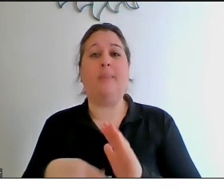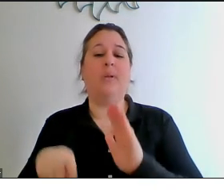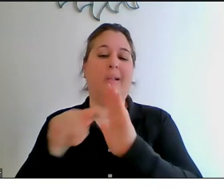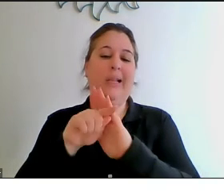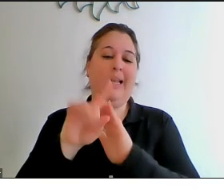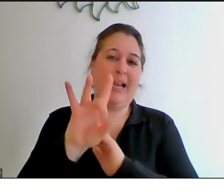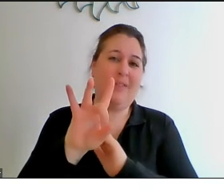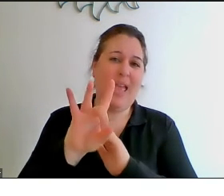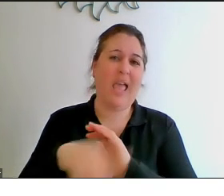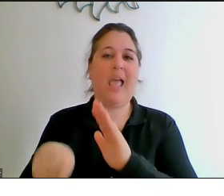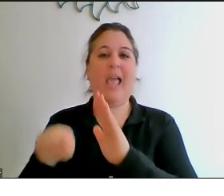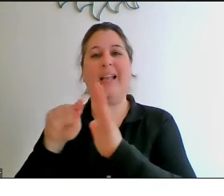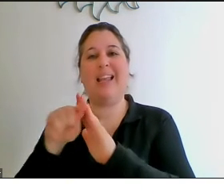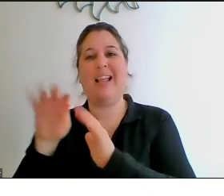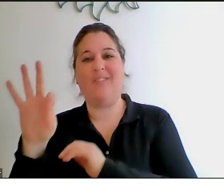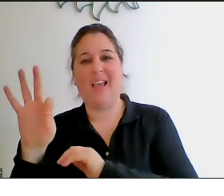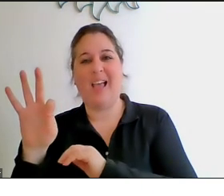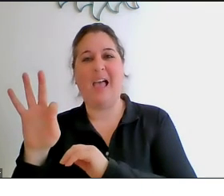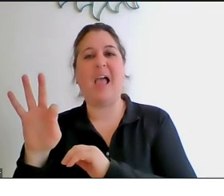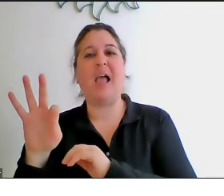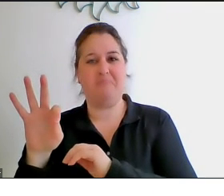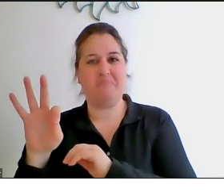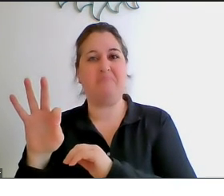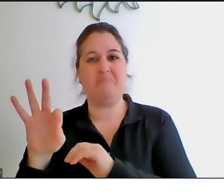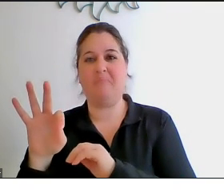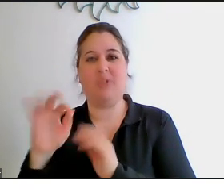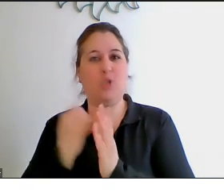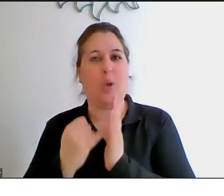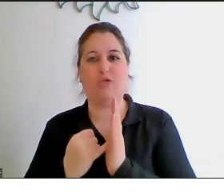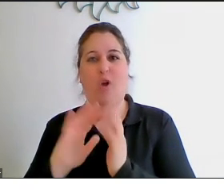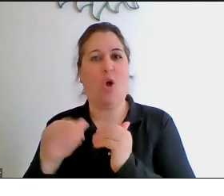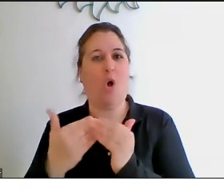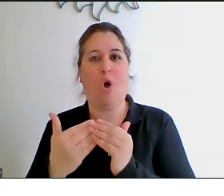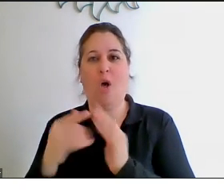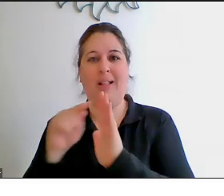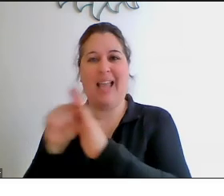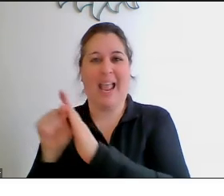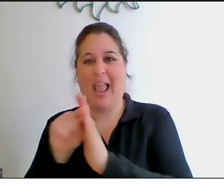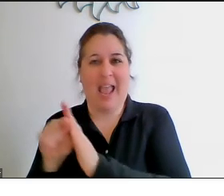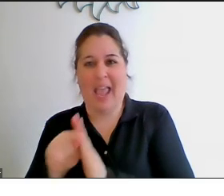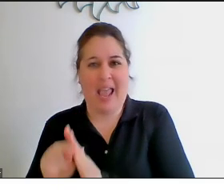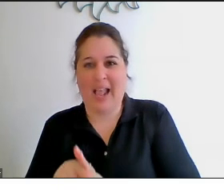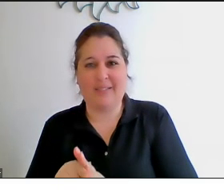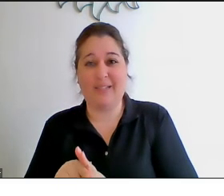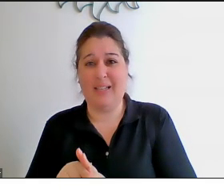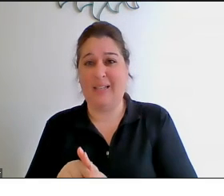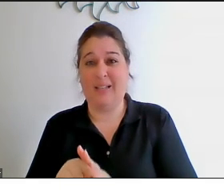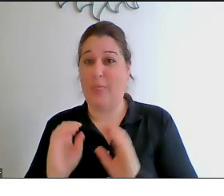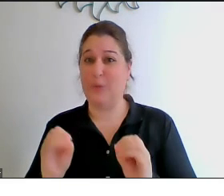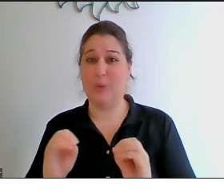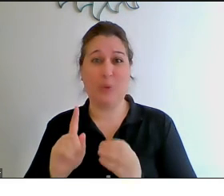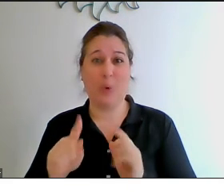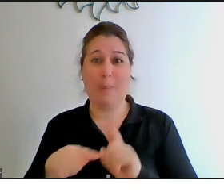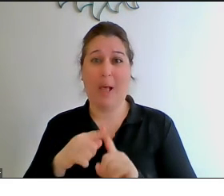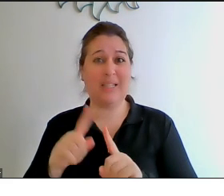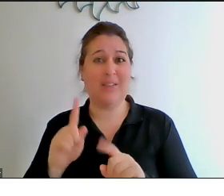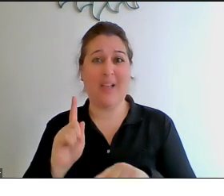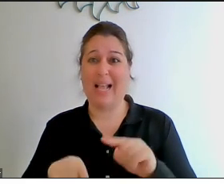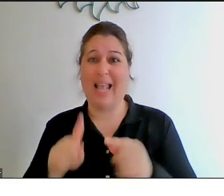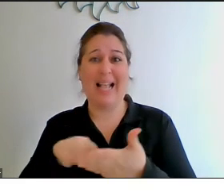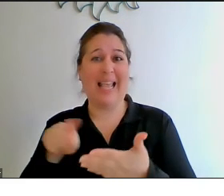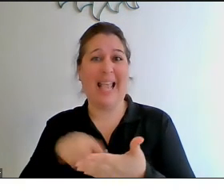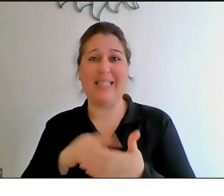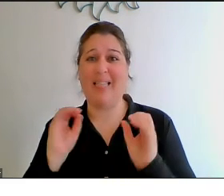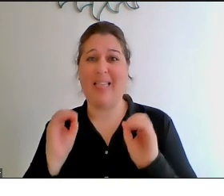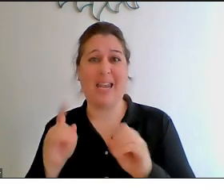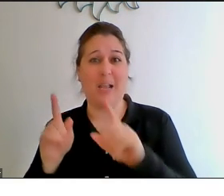2, 3, 4, 5, 6, 7, 8, 9. Nothing cancels, so I add them all up. And when I do that, I get